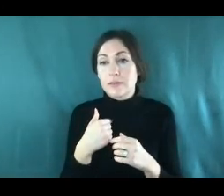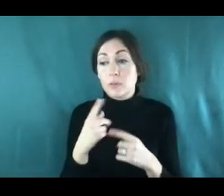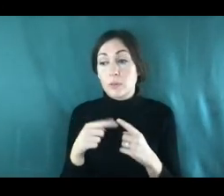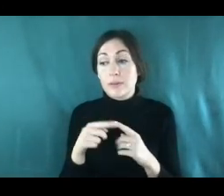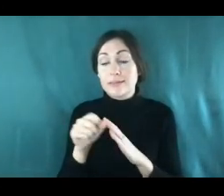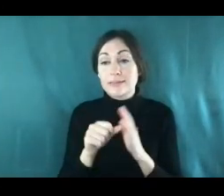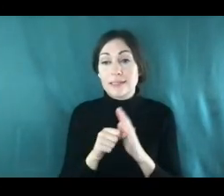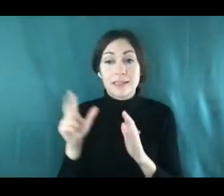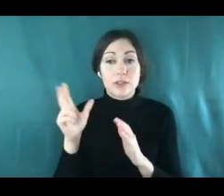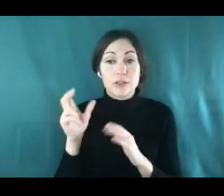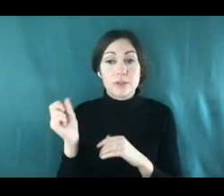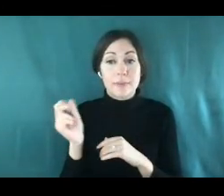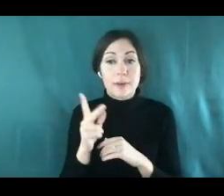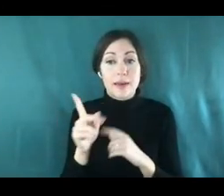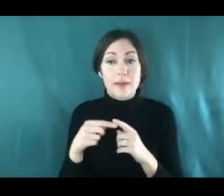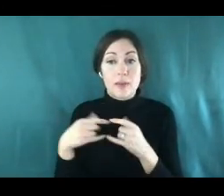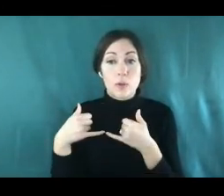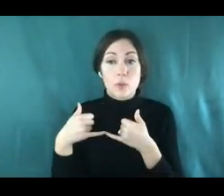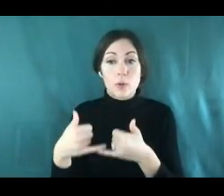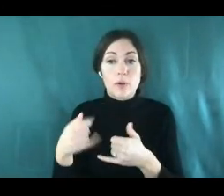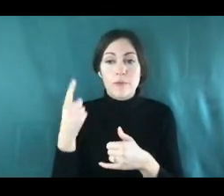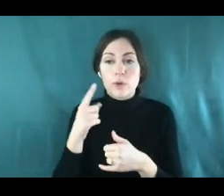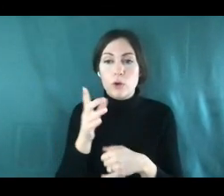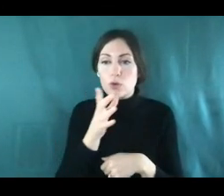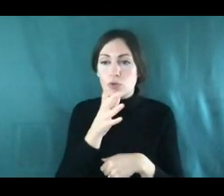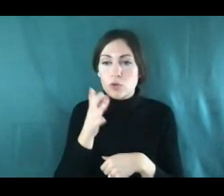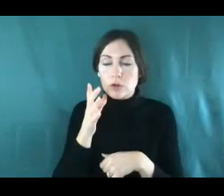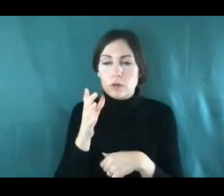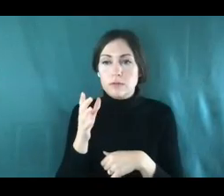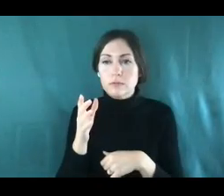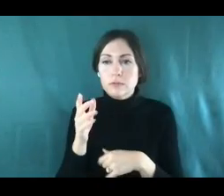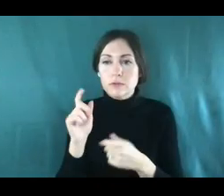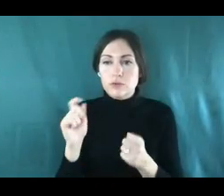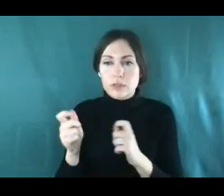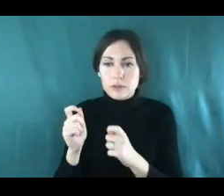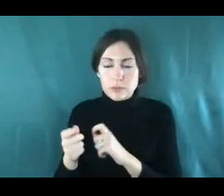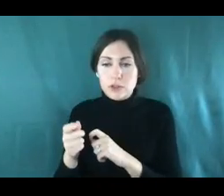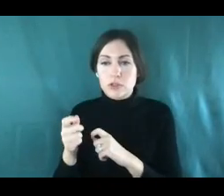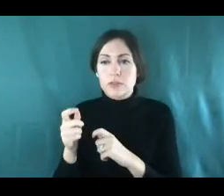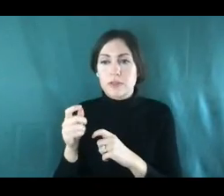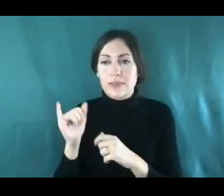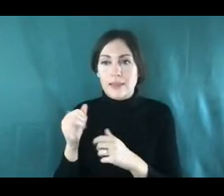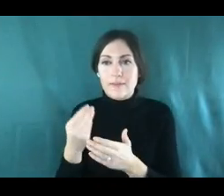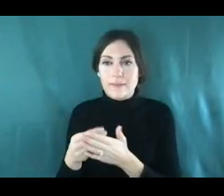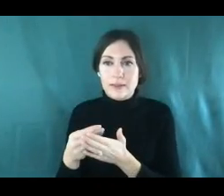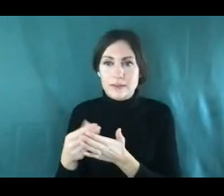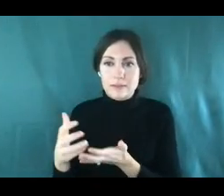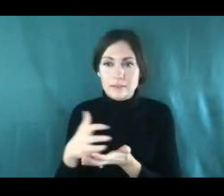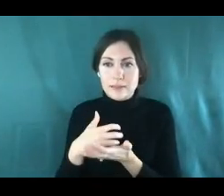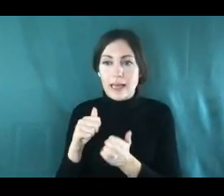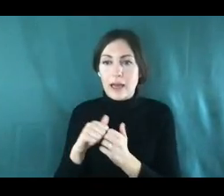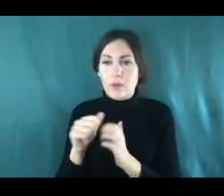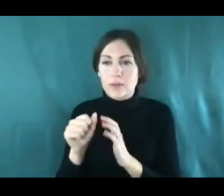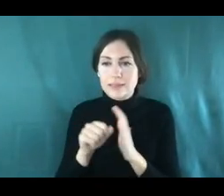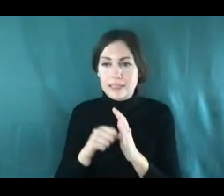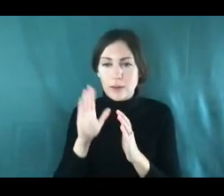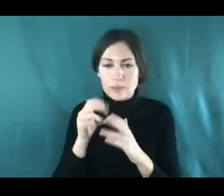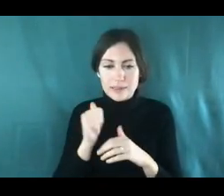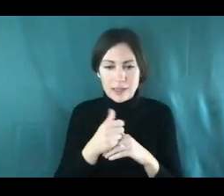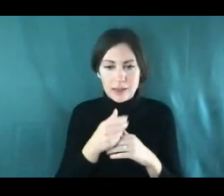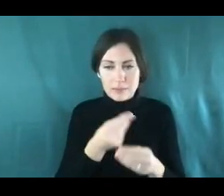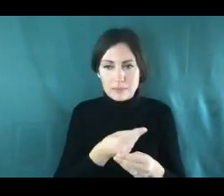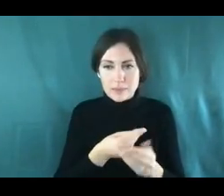hears back on its award for the rural transformation funding and how the state is rolling that out, maybe